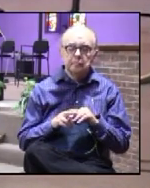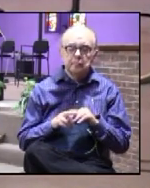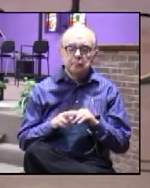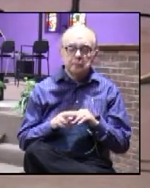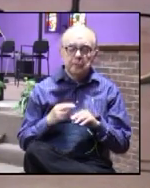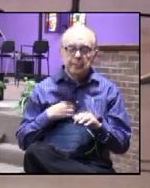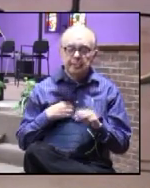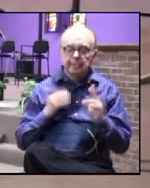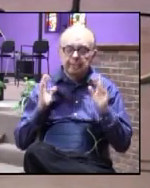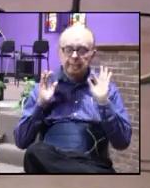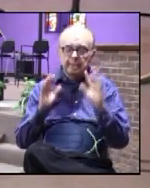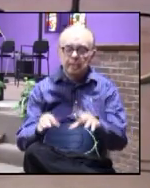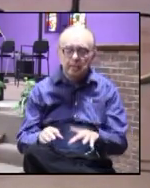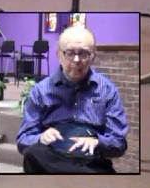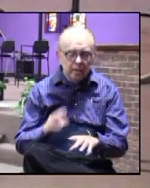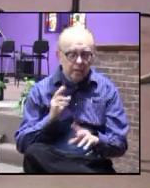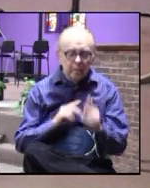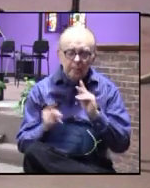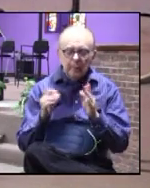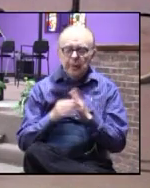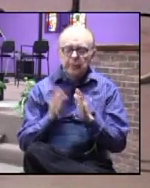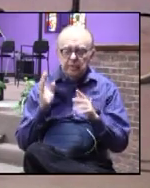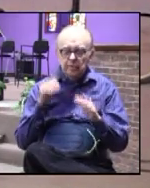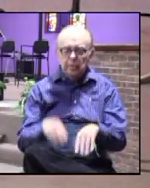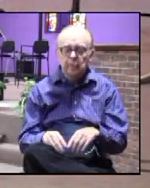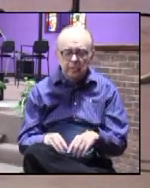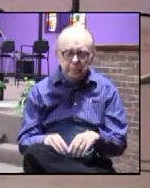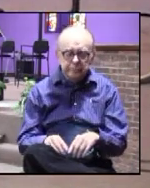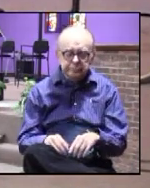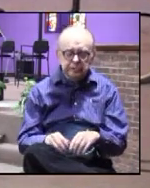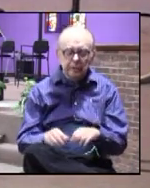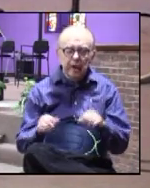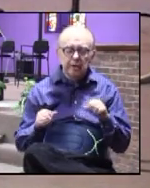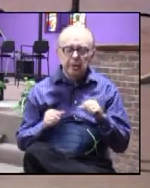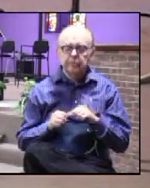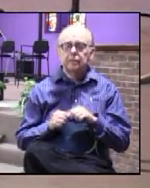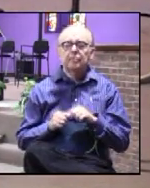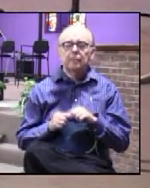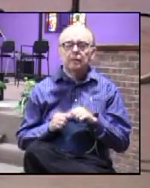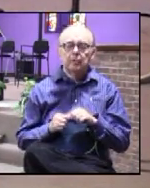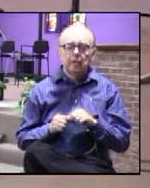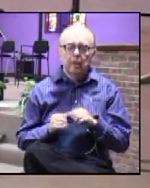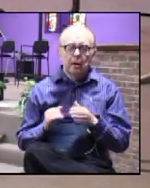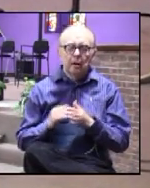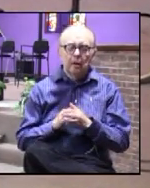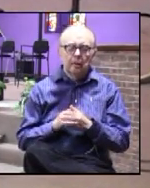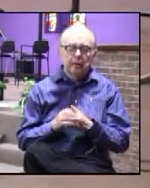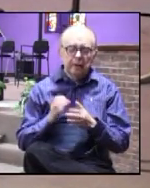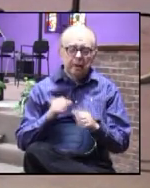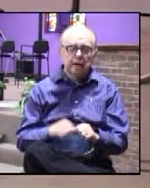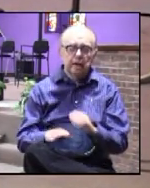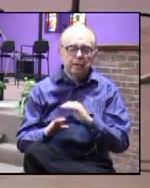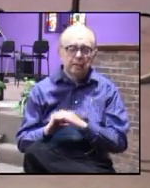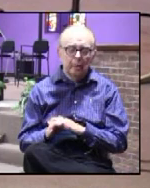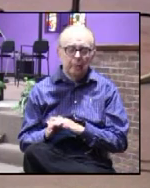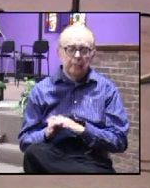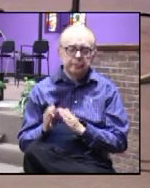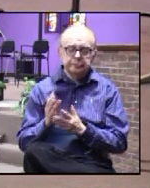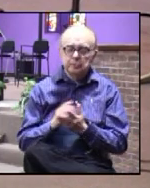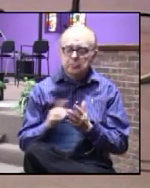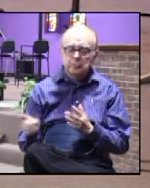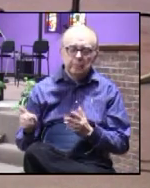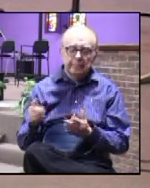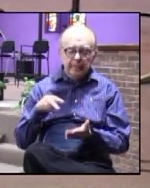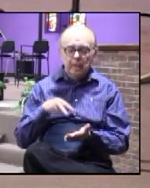They crowd in hundreds of them, thousands of them into spaces that they can get into. And some of them